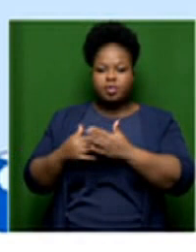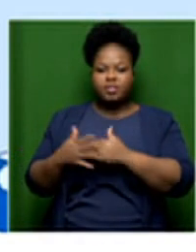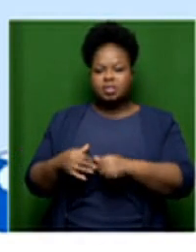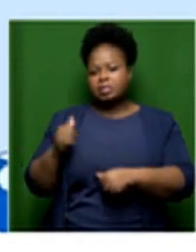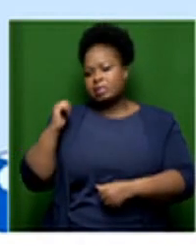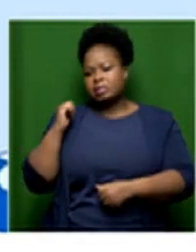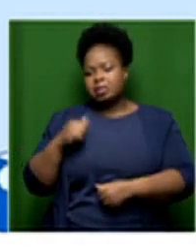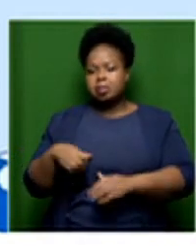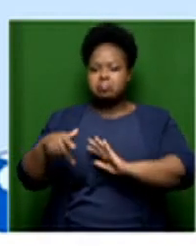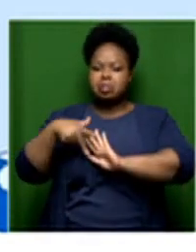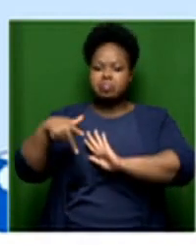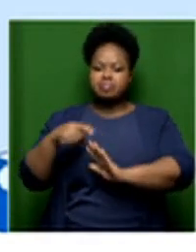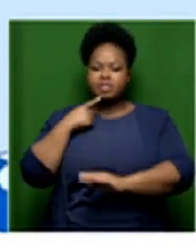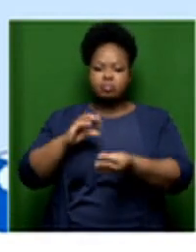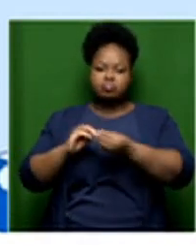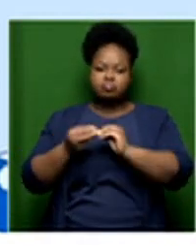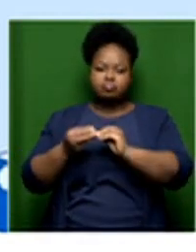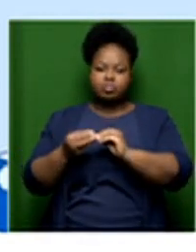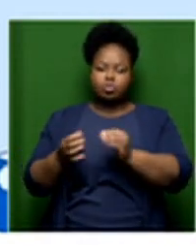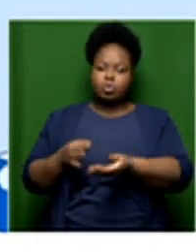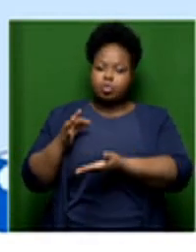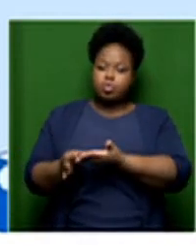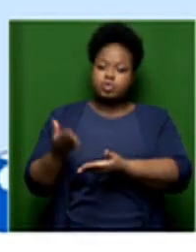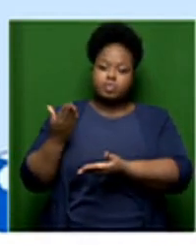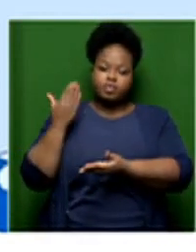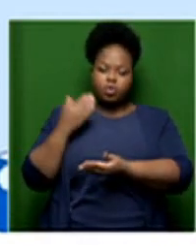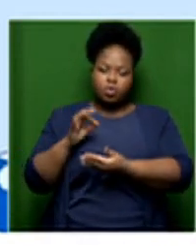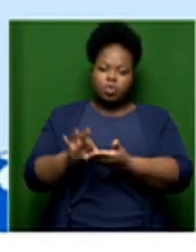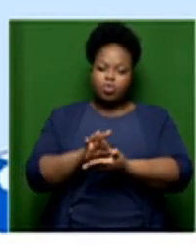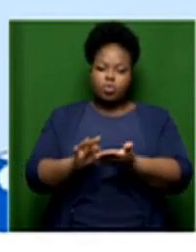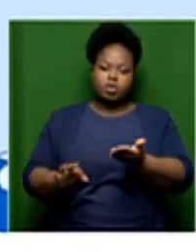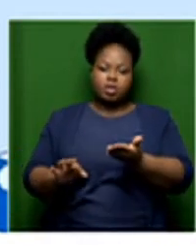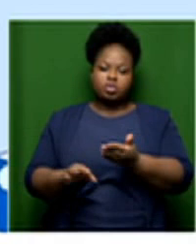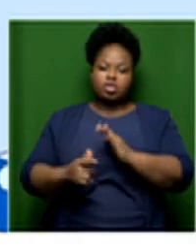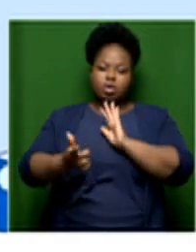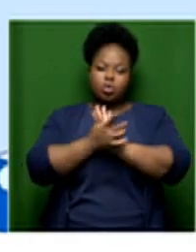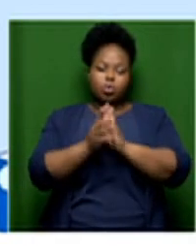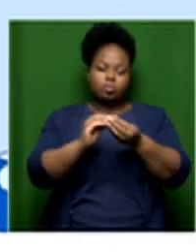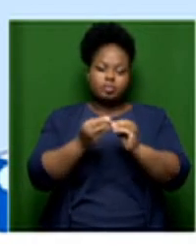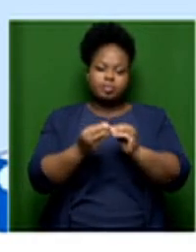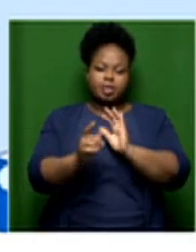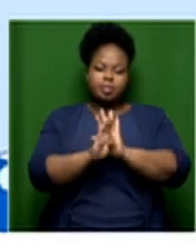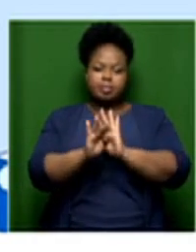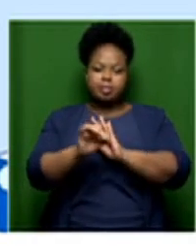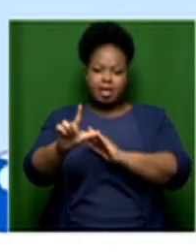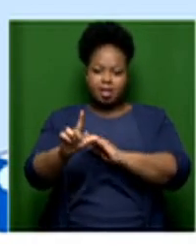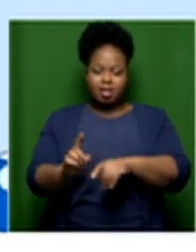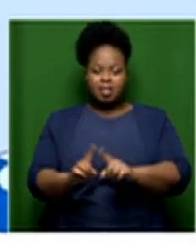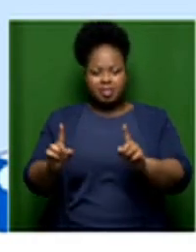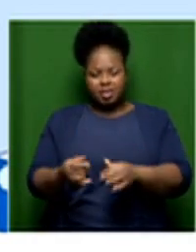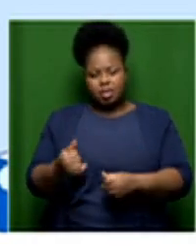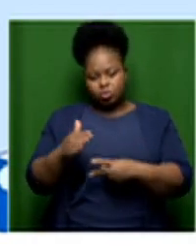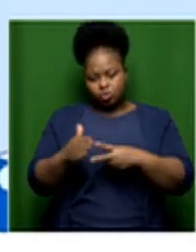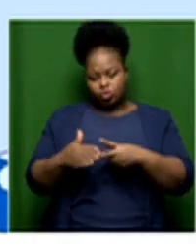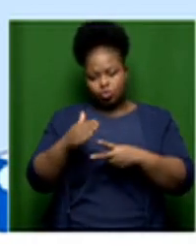voted to adopt the amendments that were proposed on the Electoral Laws Amendment Bill. The only